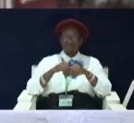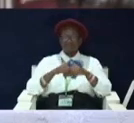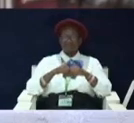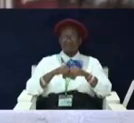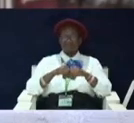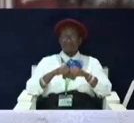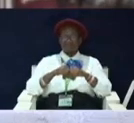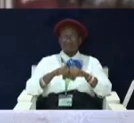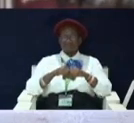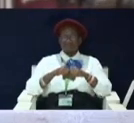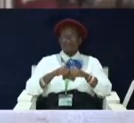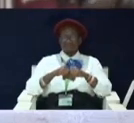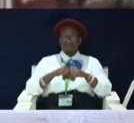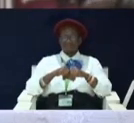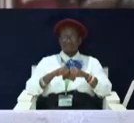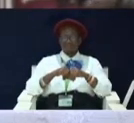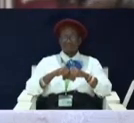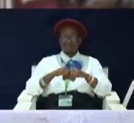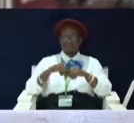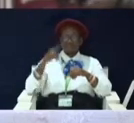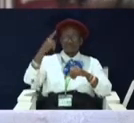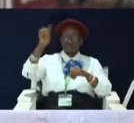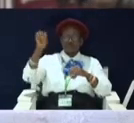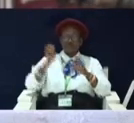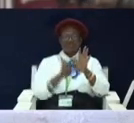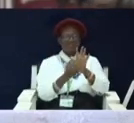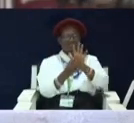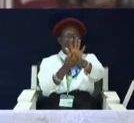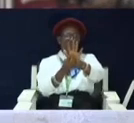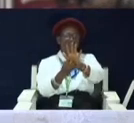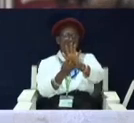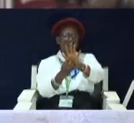day. I mean,